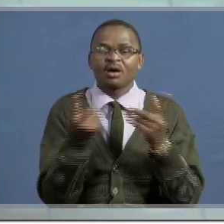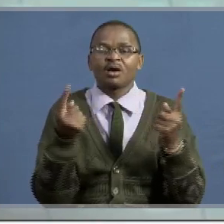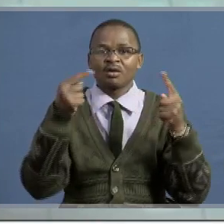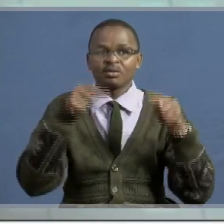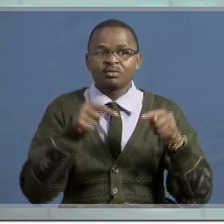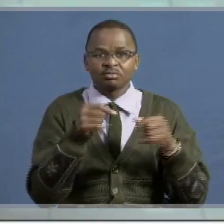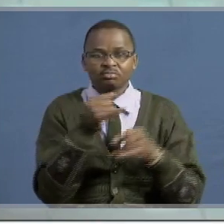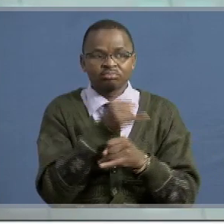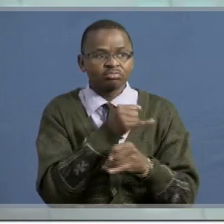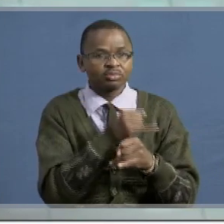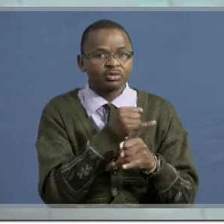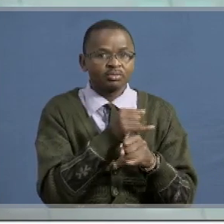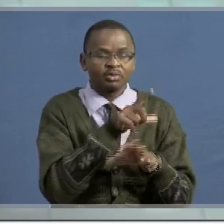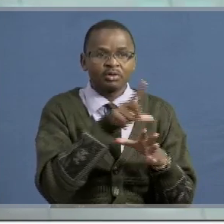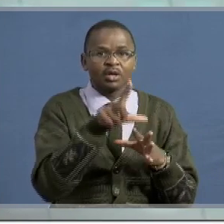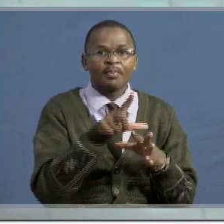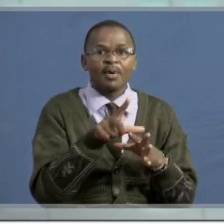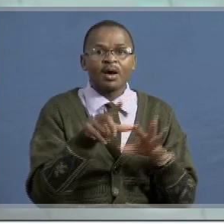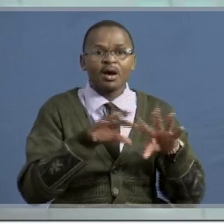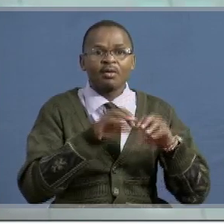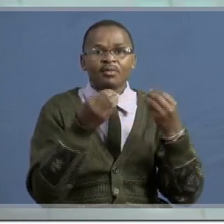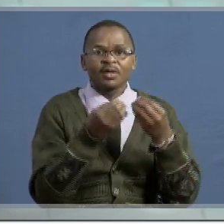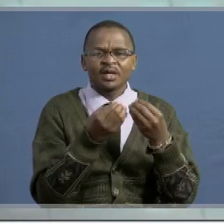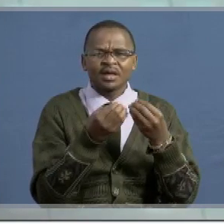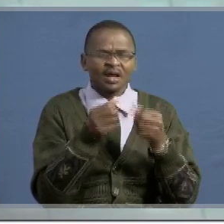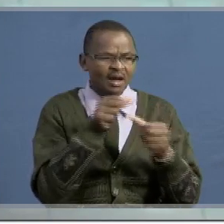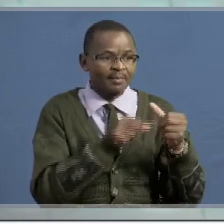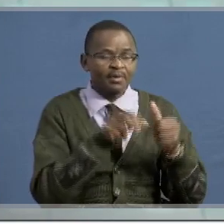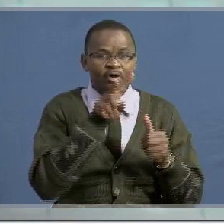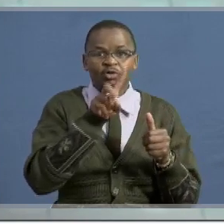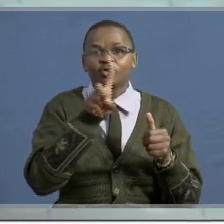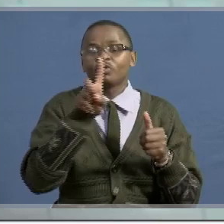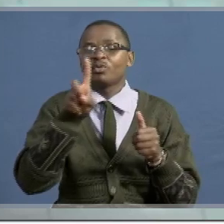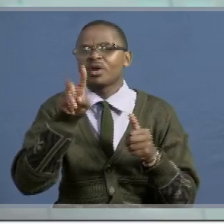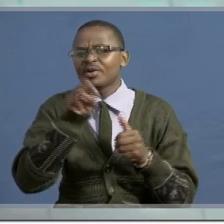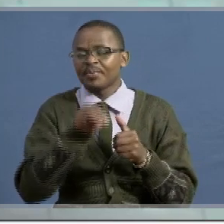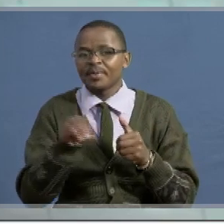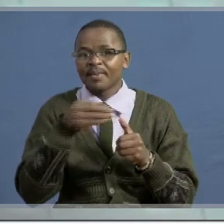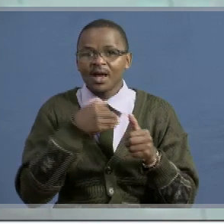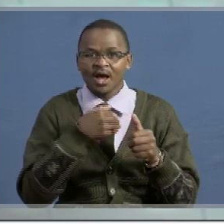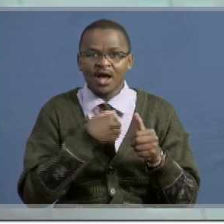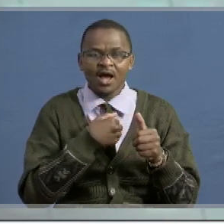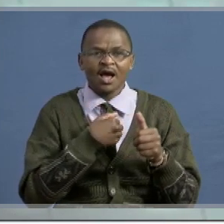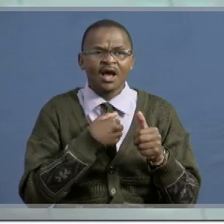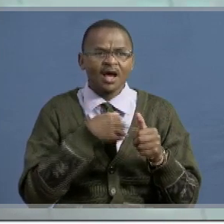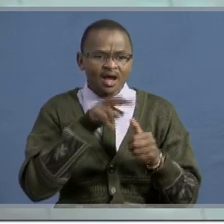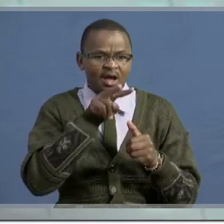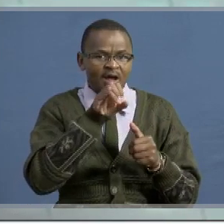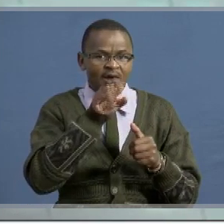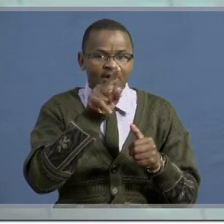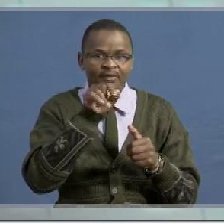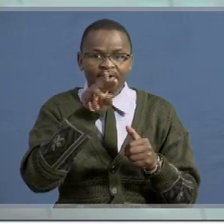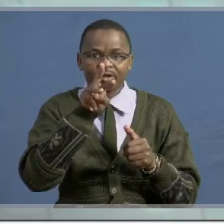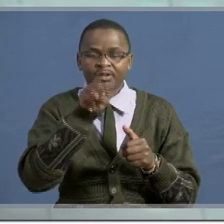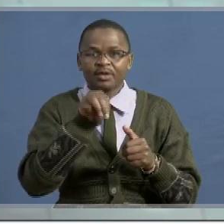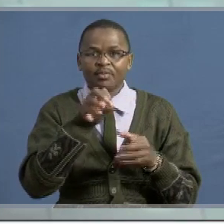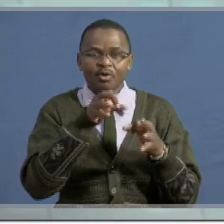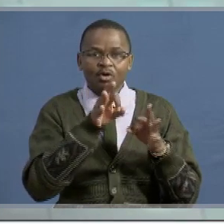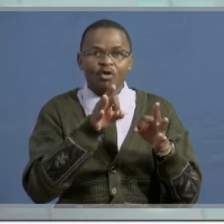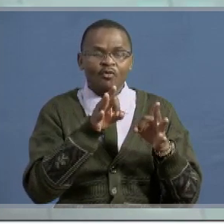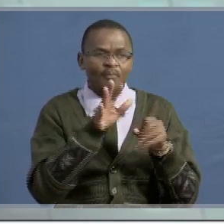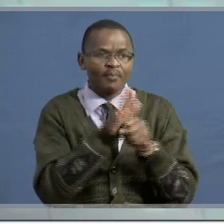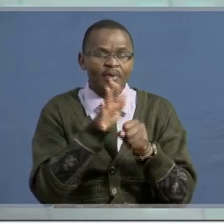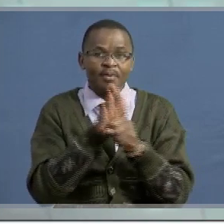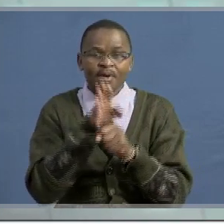the International Labor Organization estimates that 21 million people are victims of forced labor globally, most of